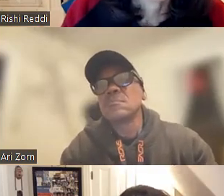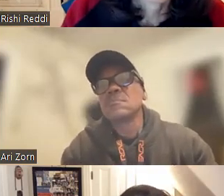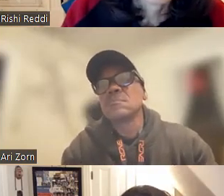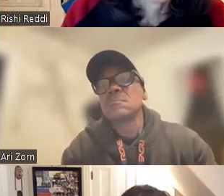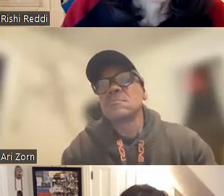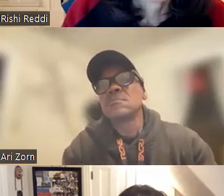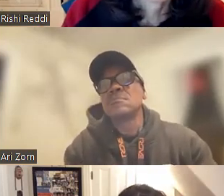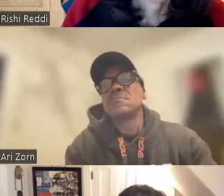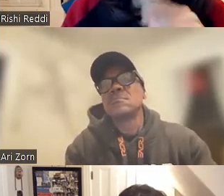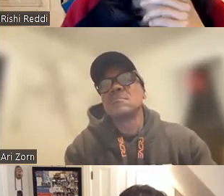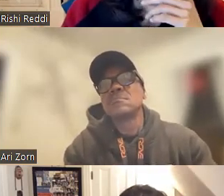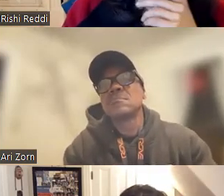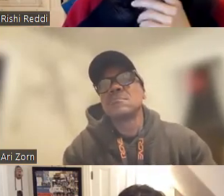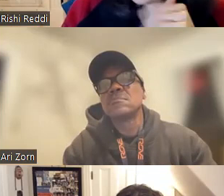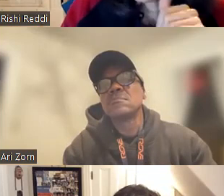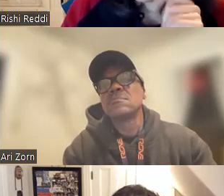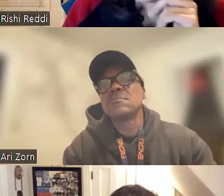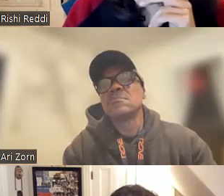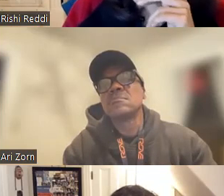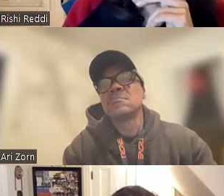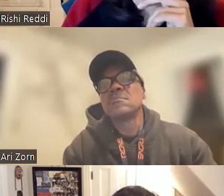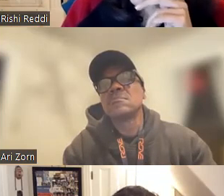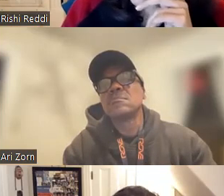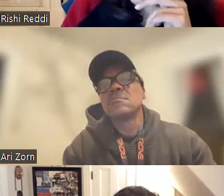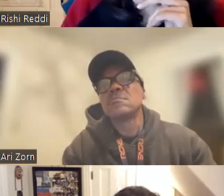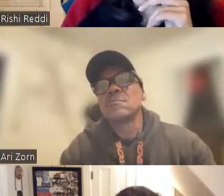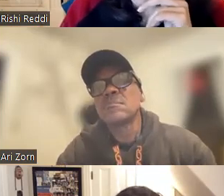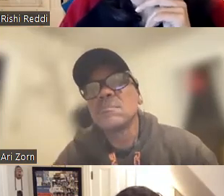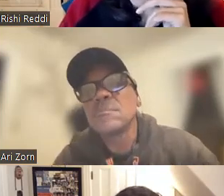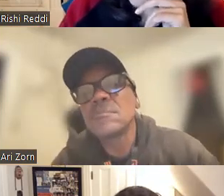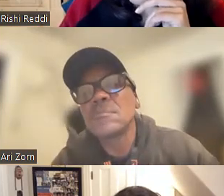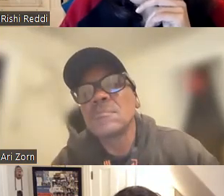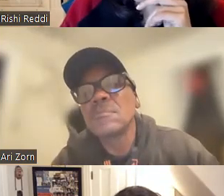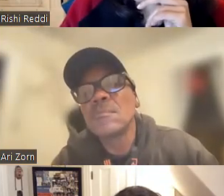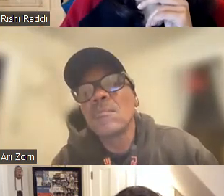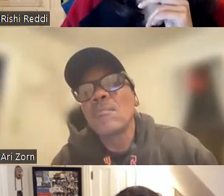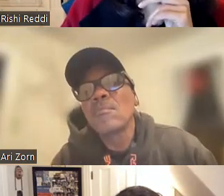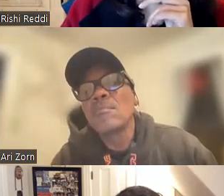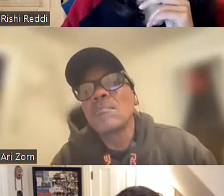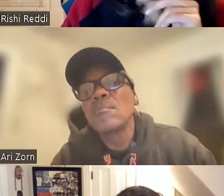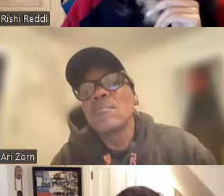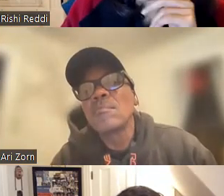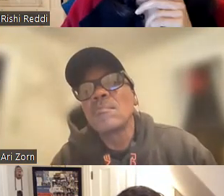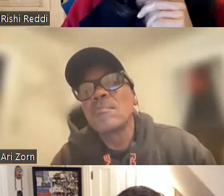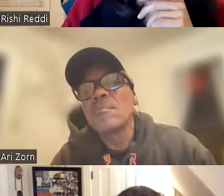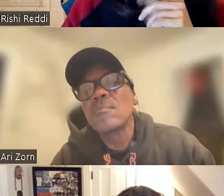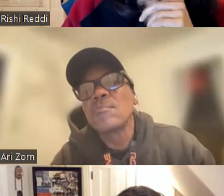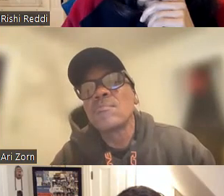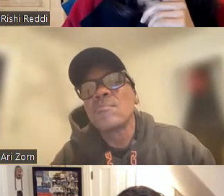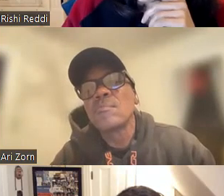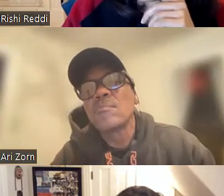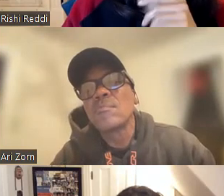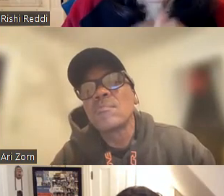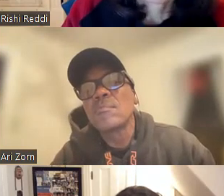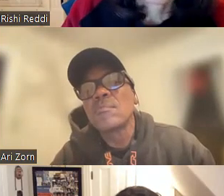areas devons of faire expertise in these different. sous-commission, And I sous-comité. mean, we might just split it Nous up capables according to these topics that are here,